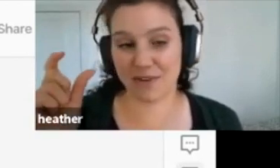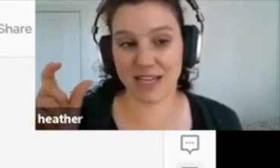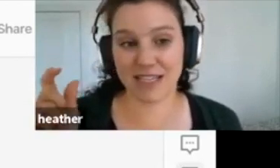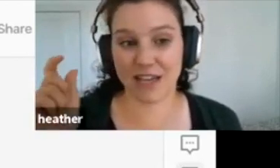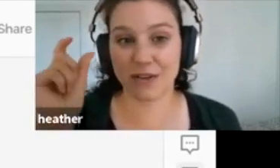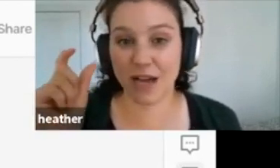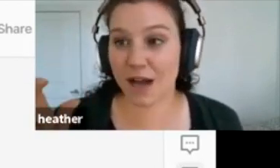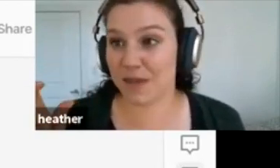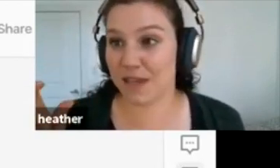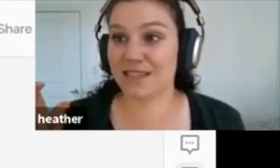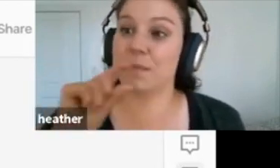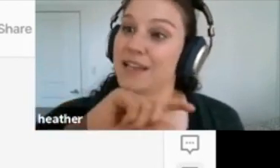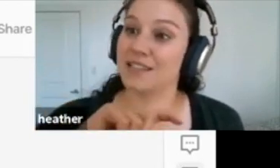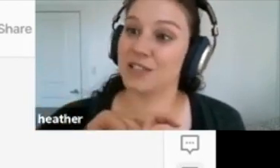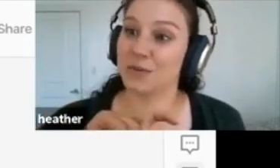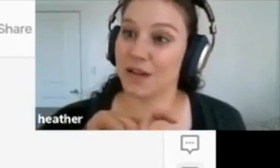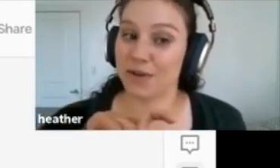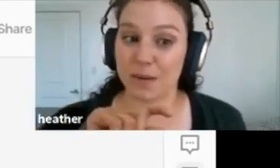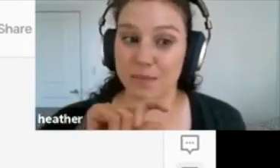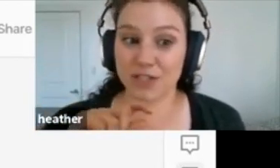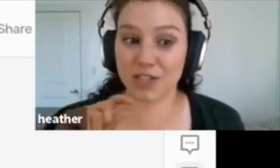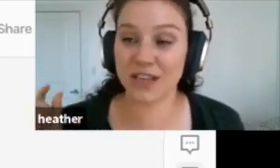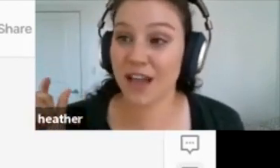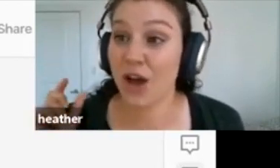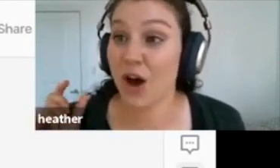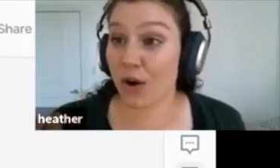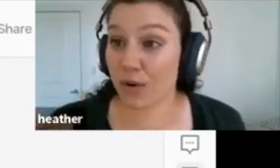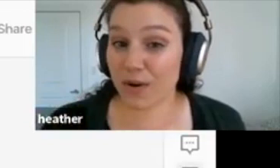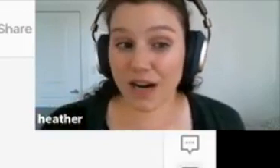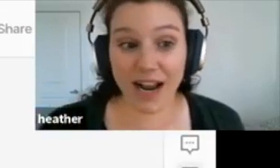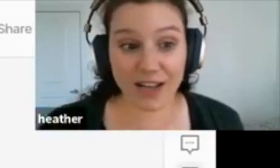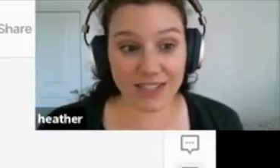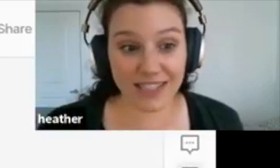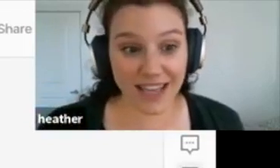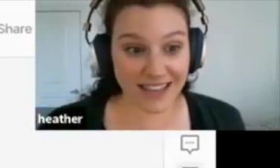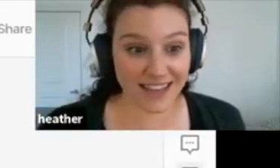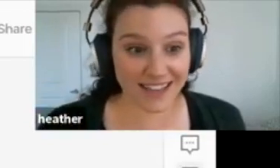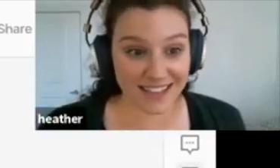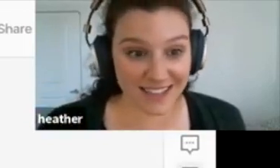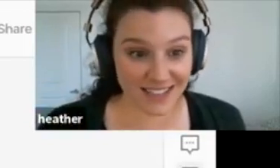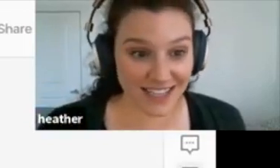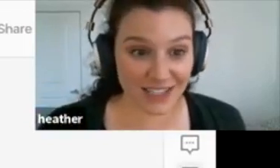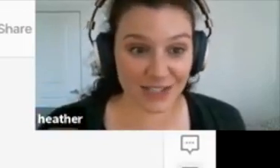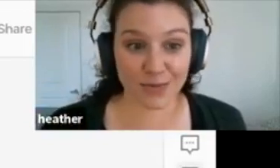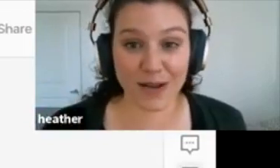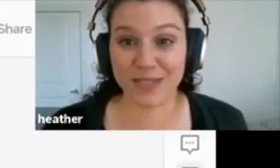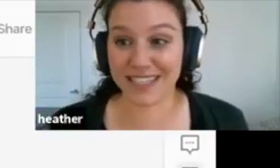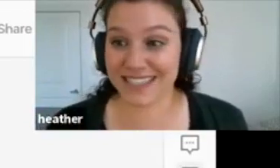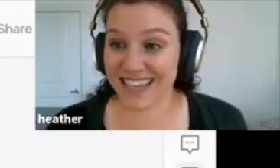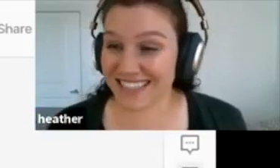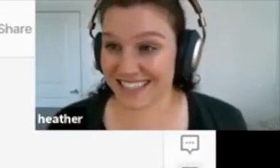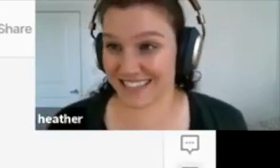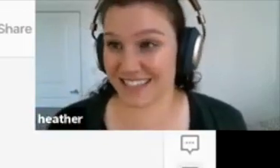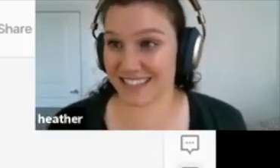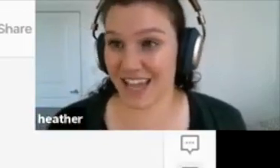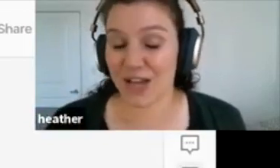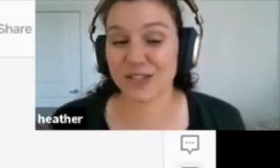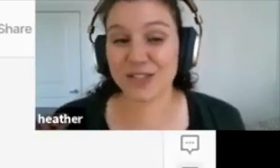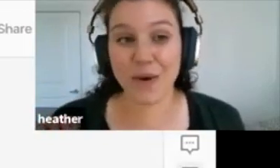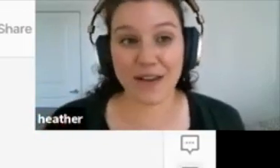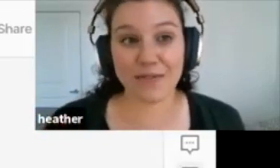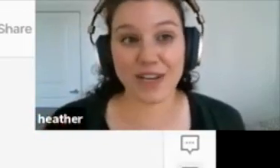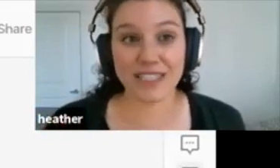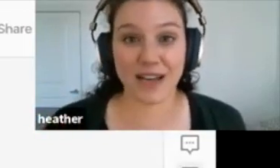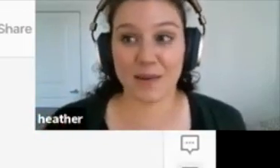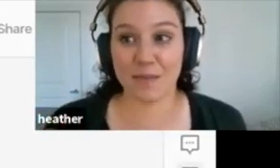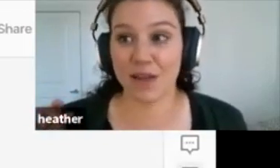that phrase, I could copy it to paste into another composition. Or I could say, select surrounding sentences.